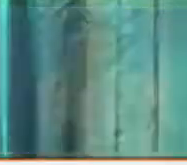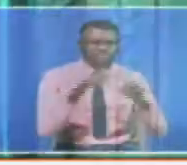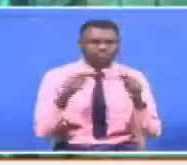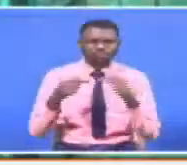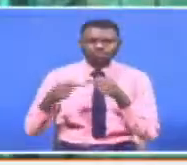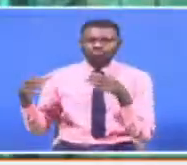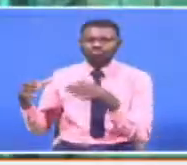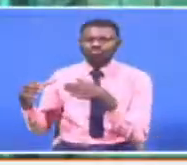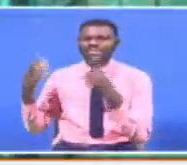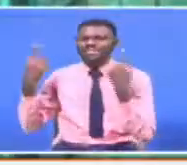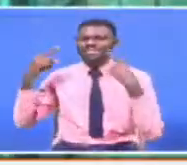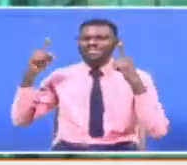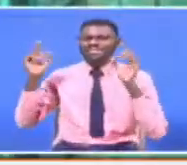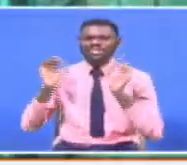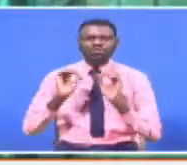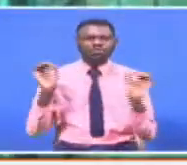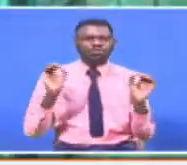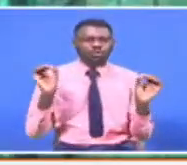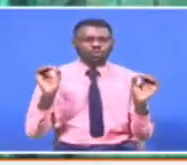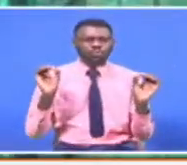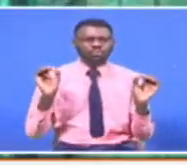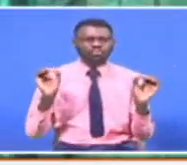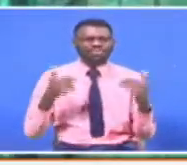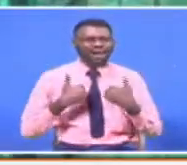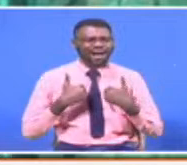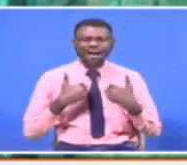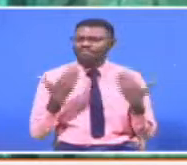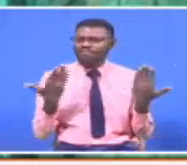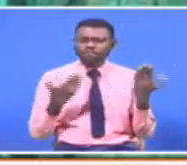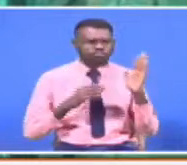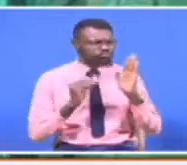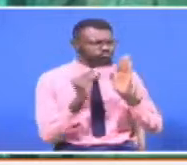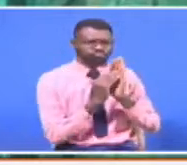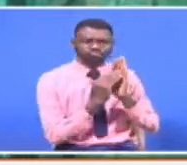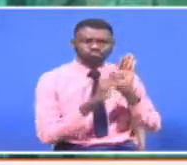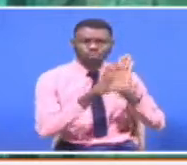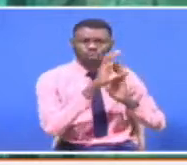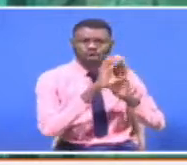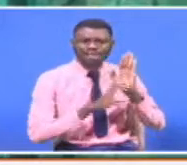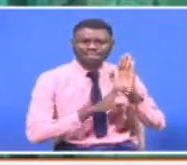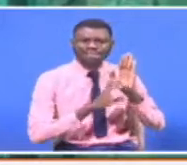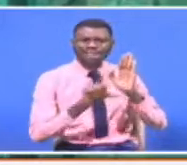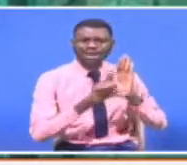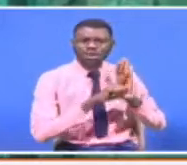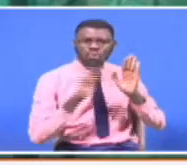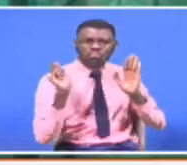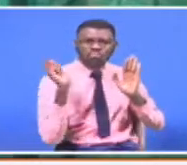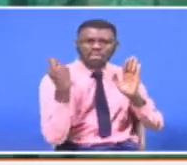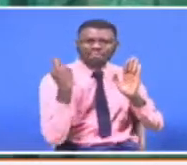hayatafaulu. There is nowhere in the constitution or the law of Kenya